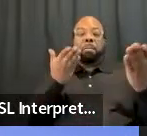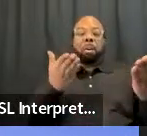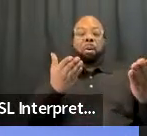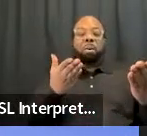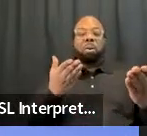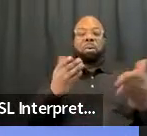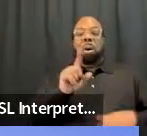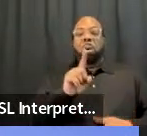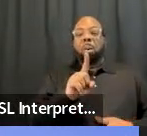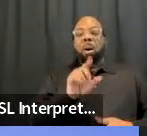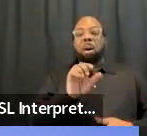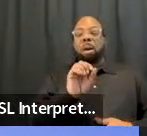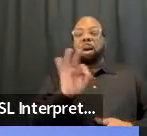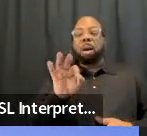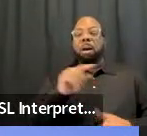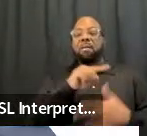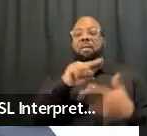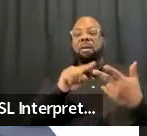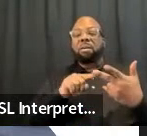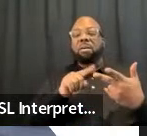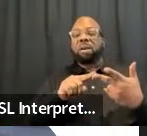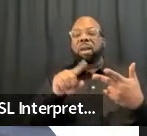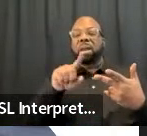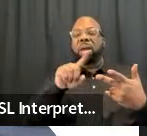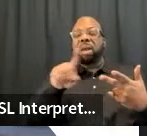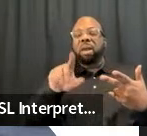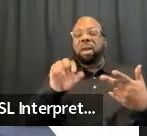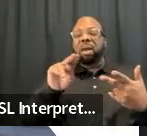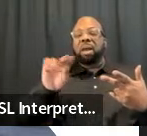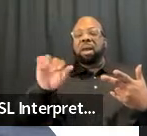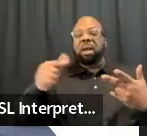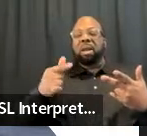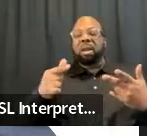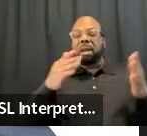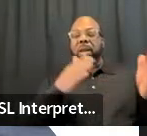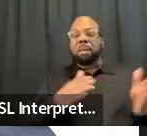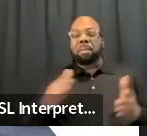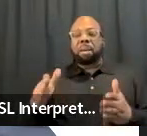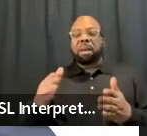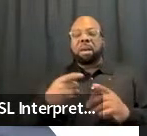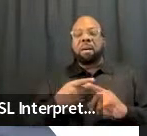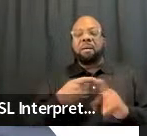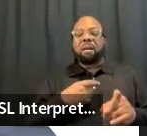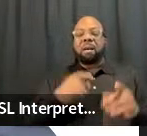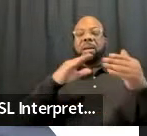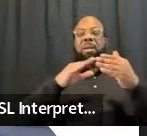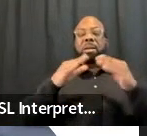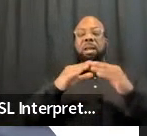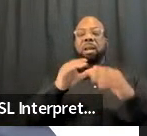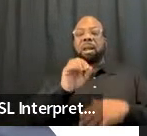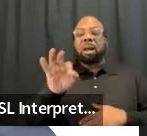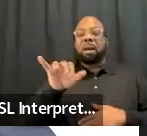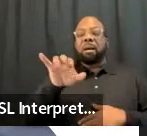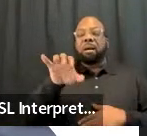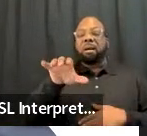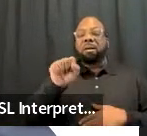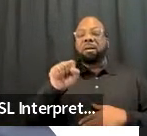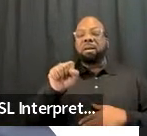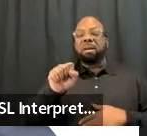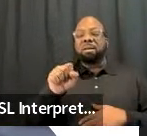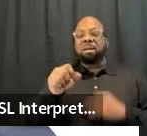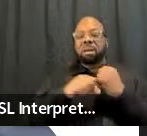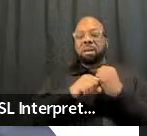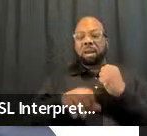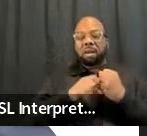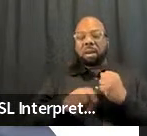3 zoning text amendments that City Planning is working on as part of the mayor's City of Yes campaign. Like carbon neutrality, the other